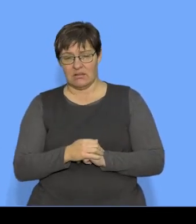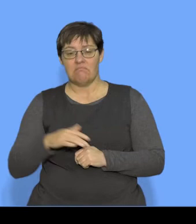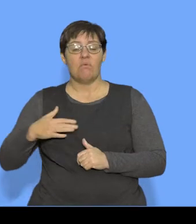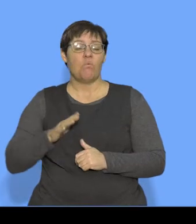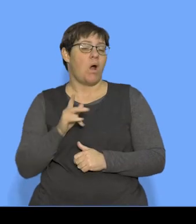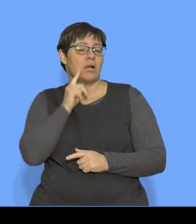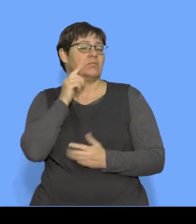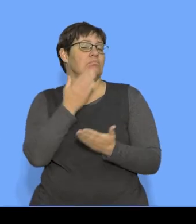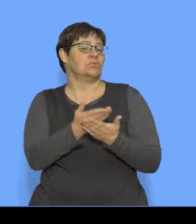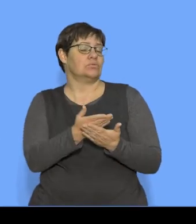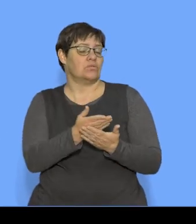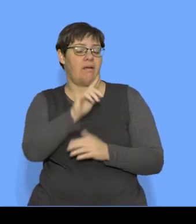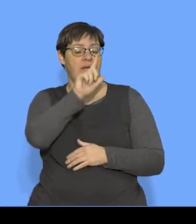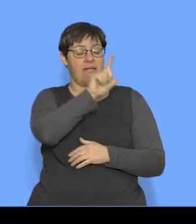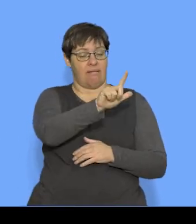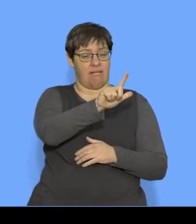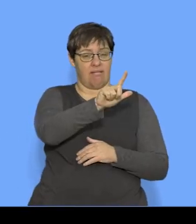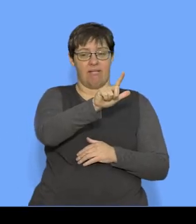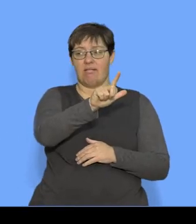prove that